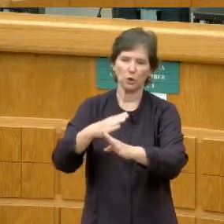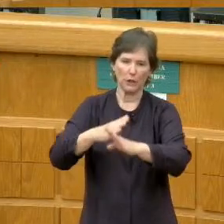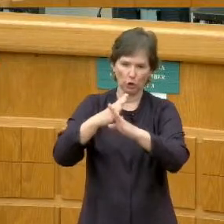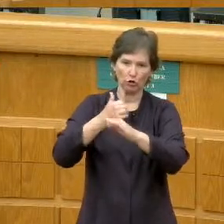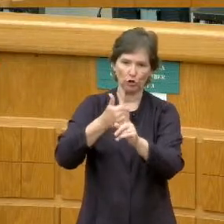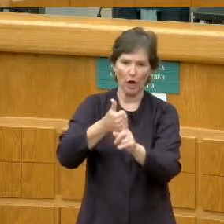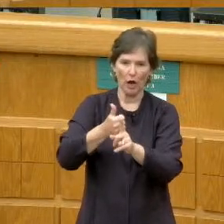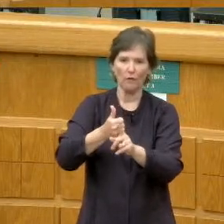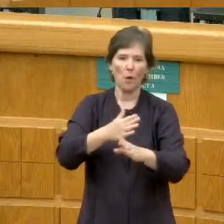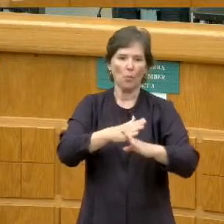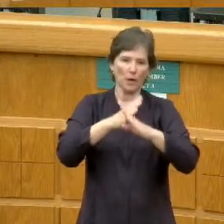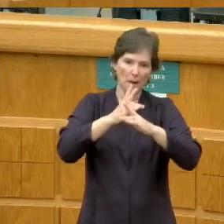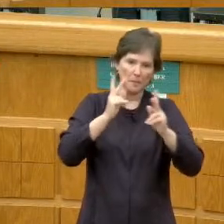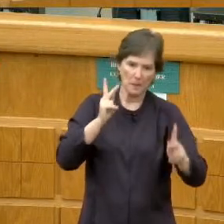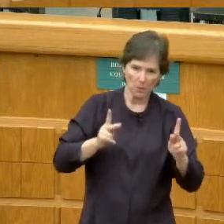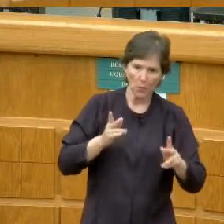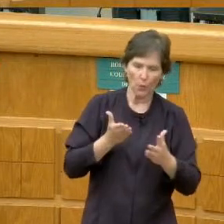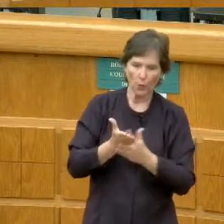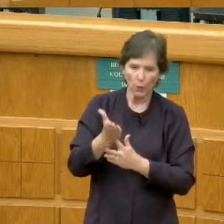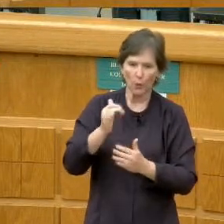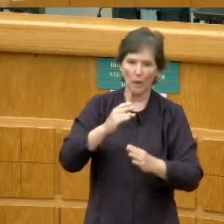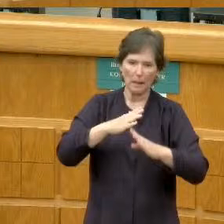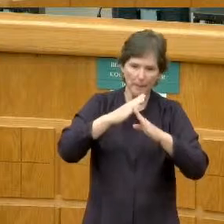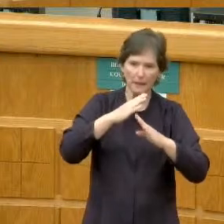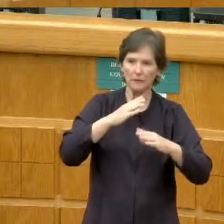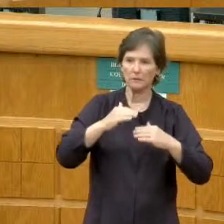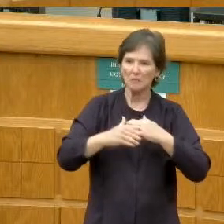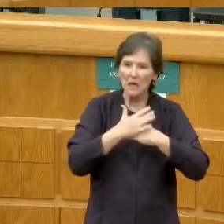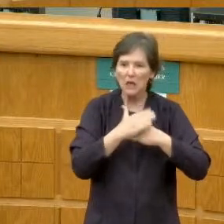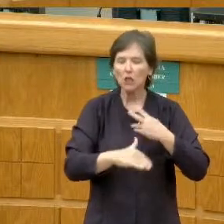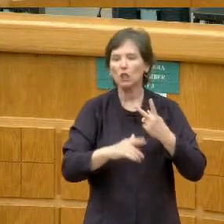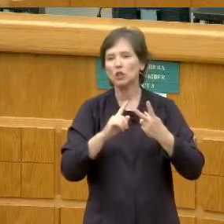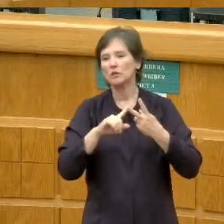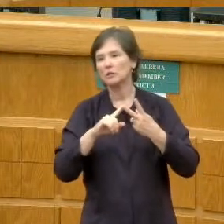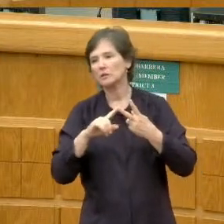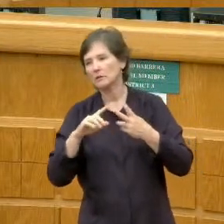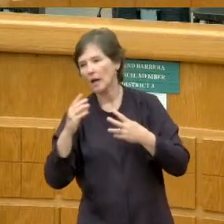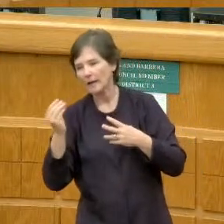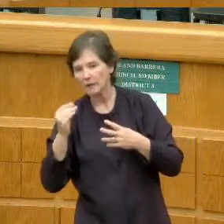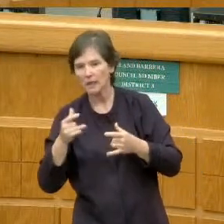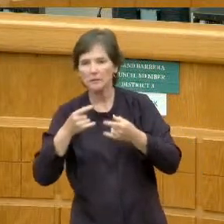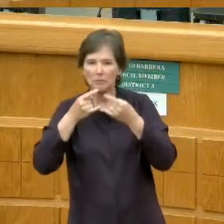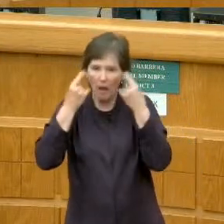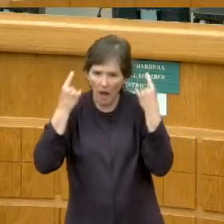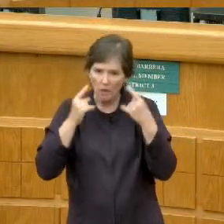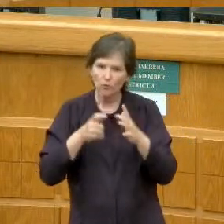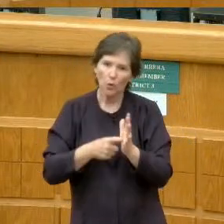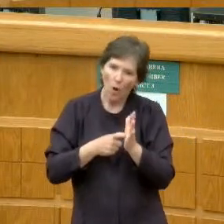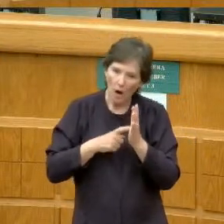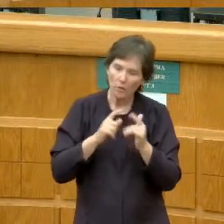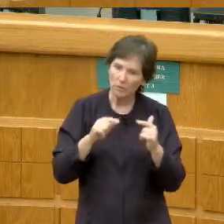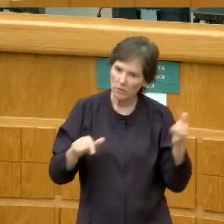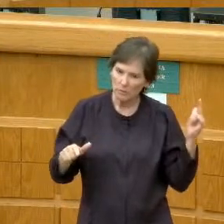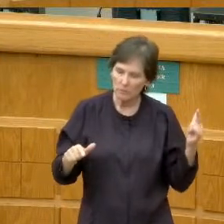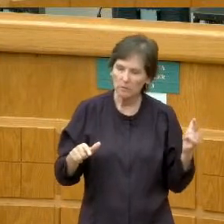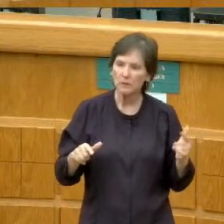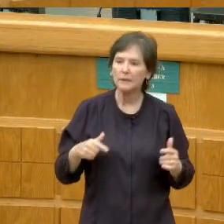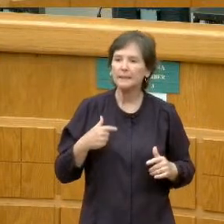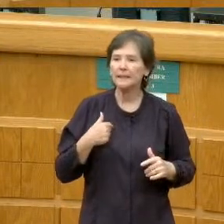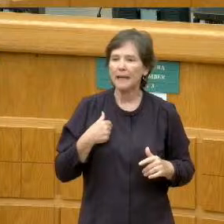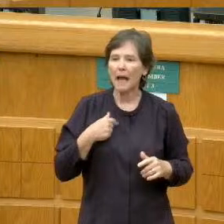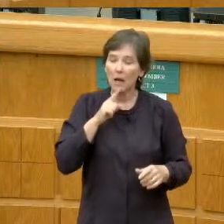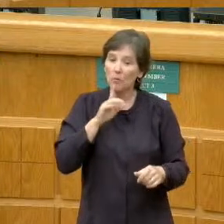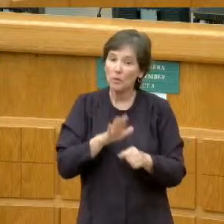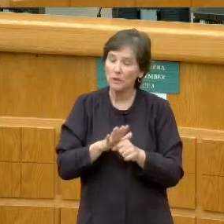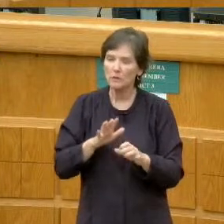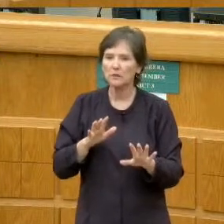and the city manager and the mayor, and I will tell you that it's really, I think